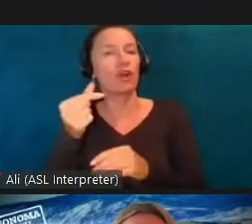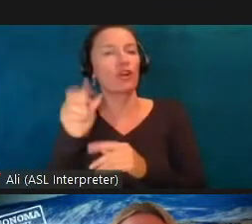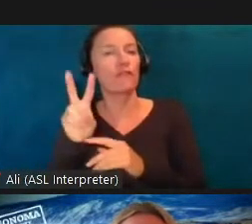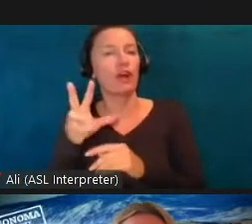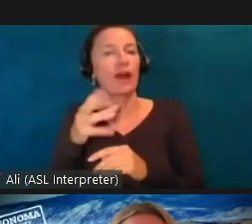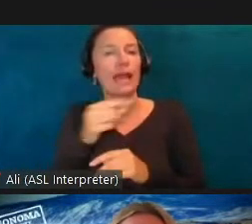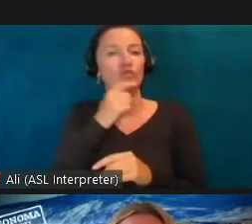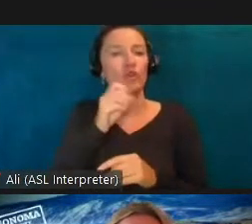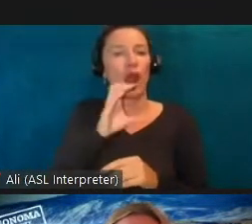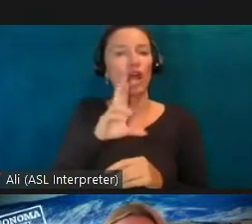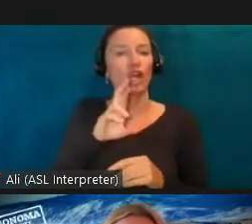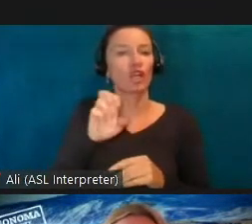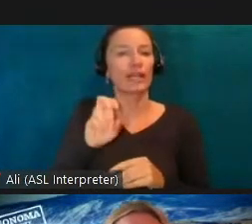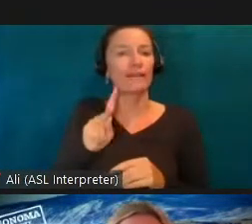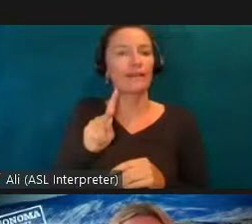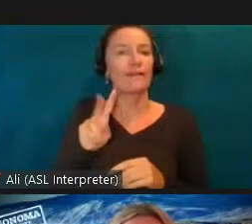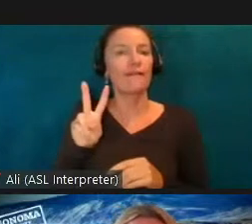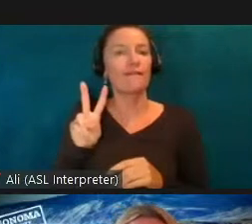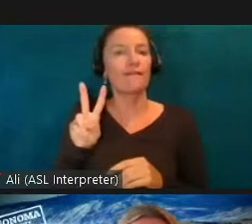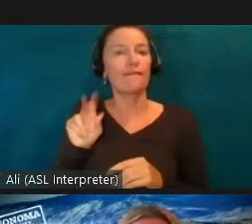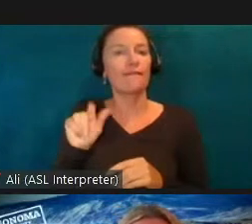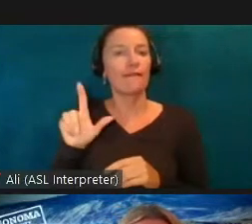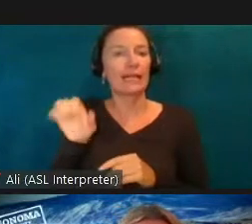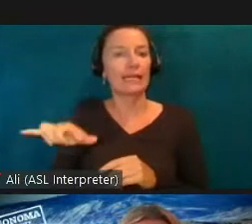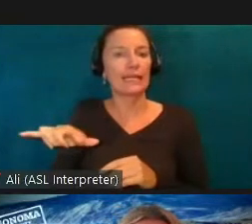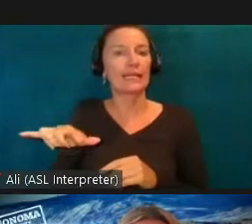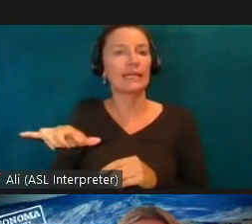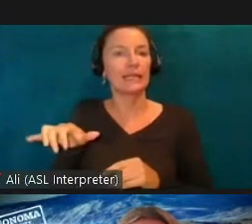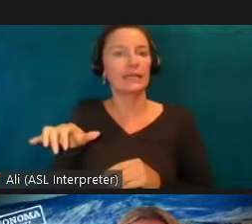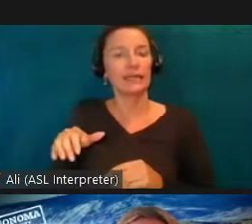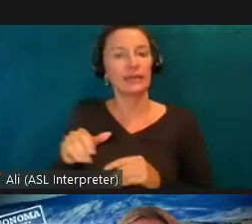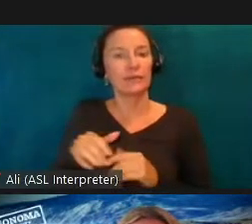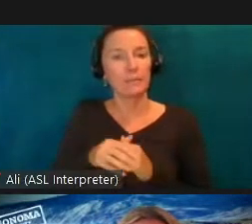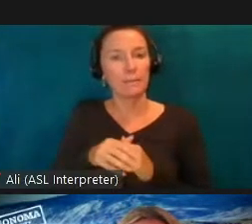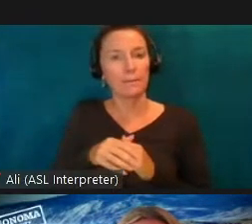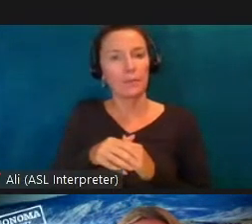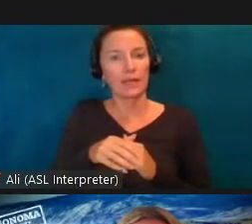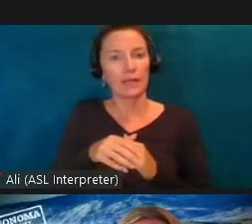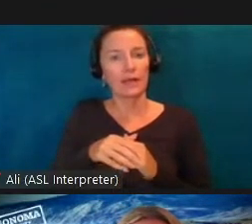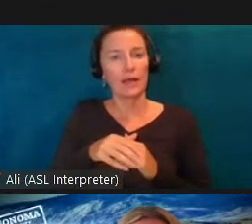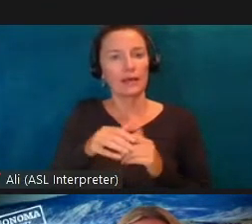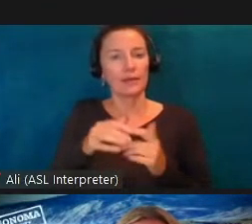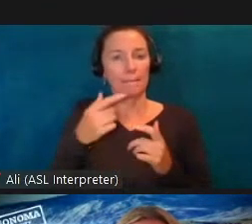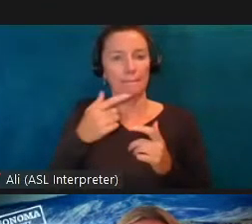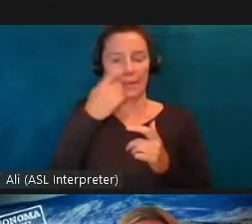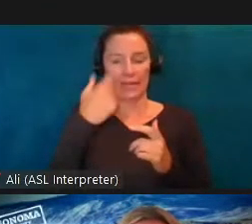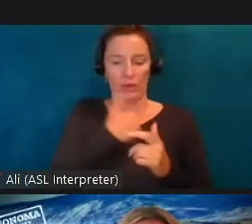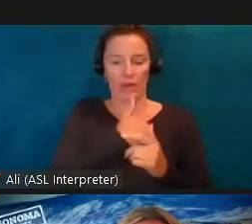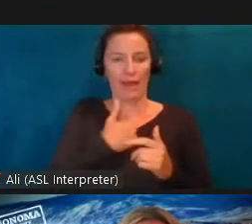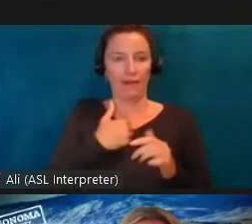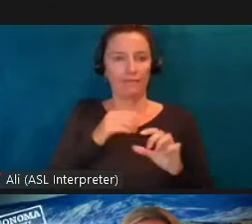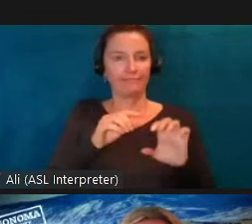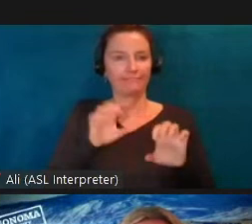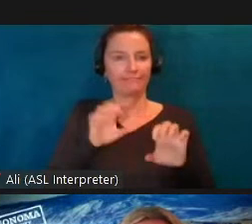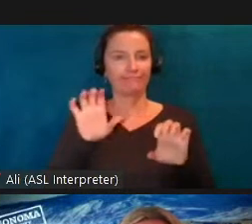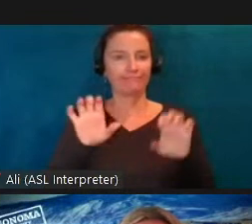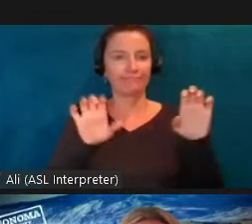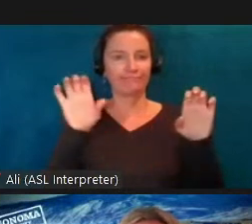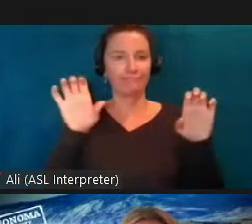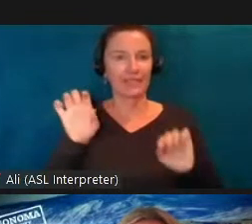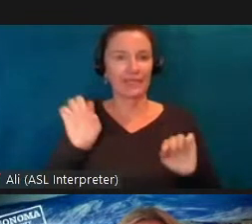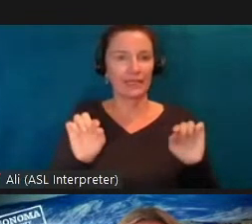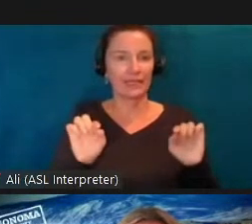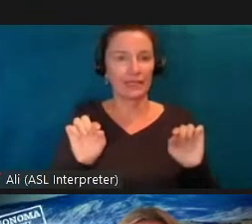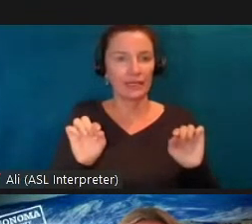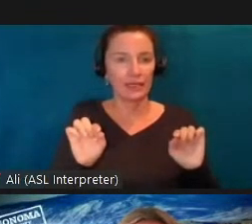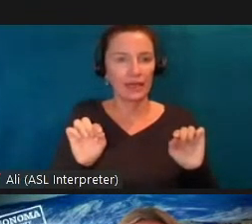Valley before we get wrapped up from the heel, just because of that checkerboard of dozer line and now